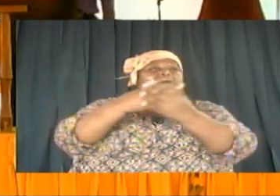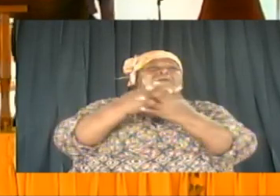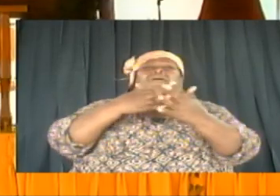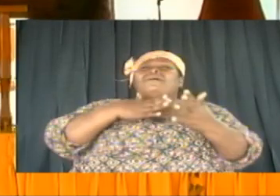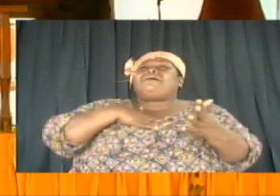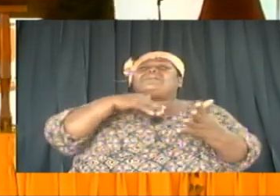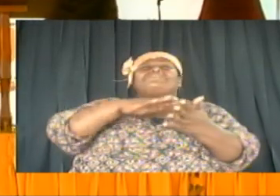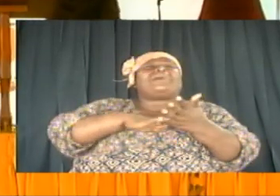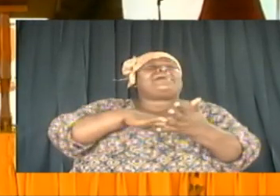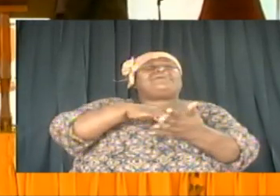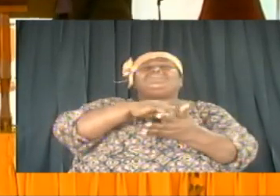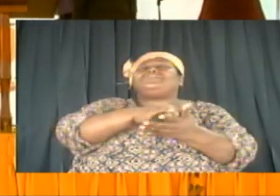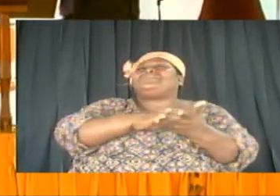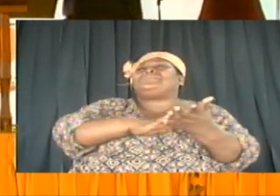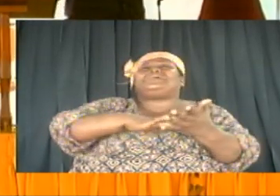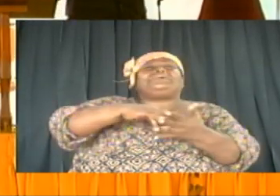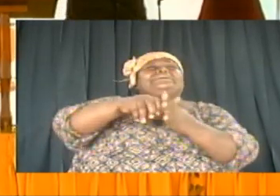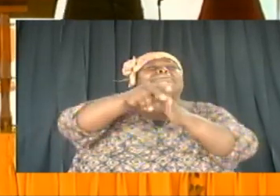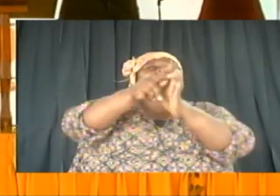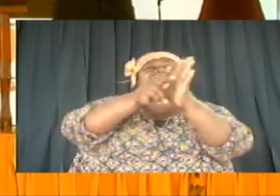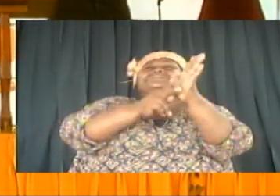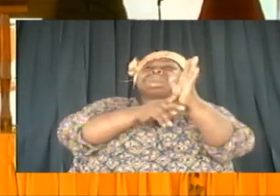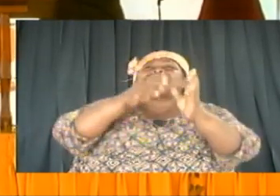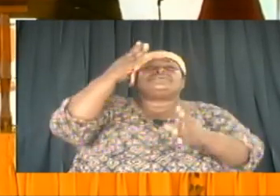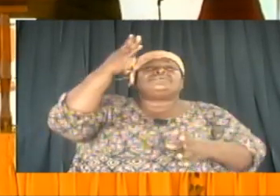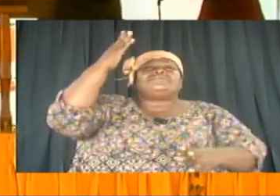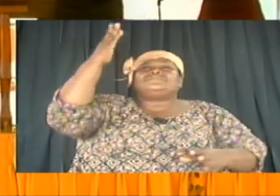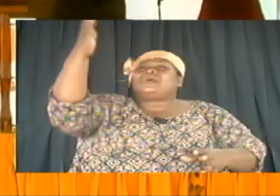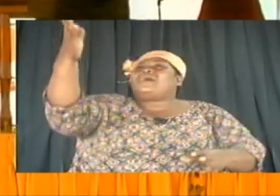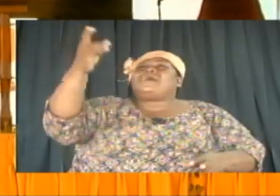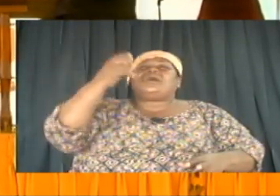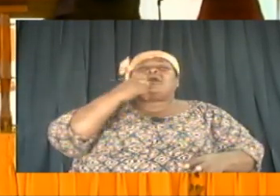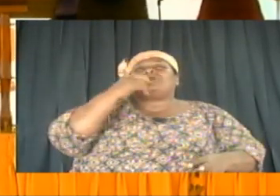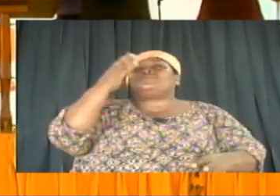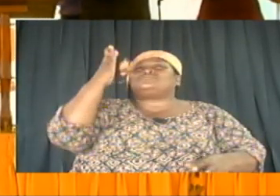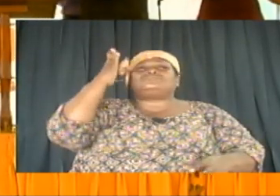my weakness. What a God, what a God.